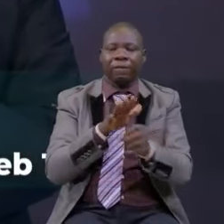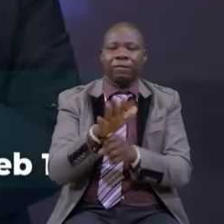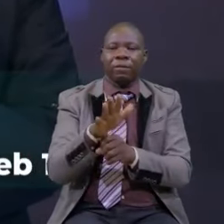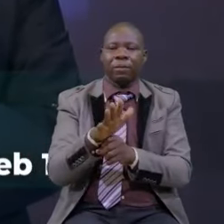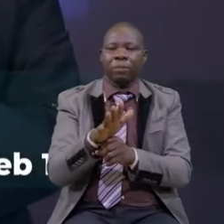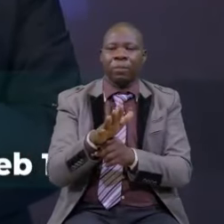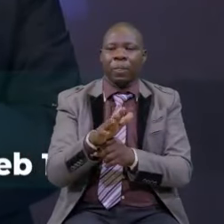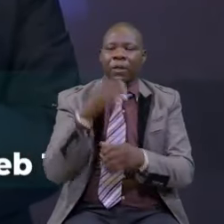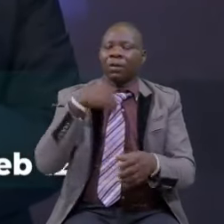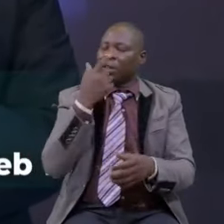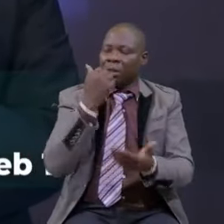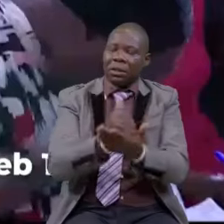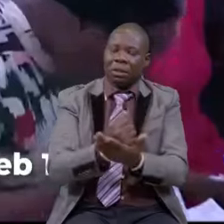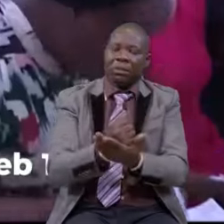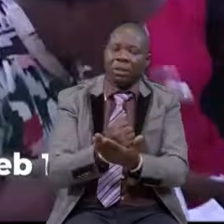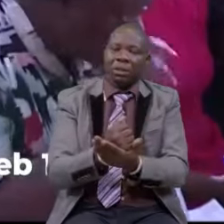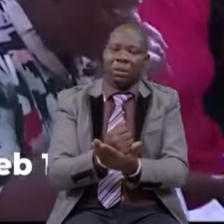Say amen. Amen.